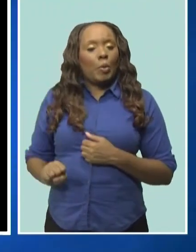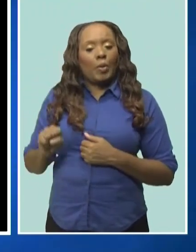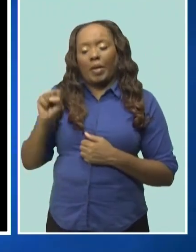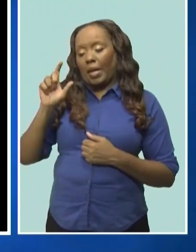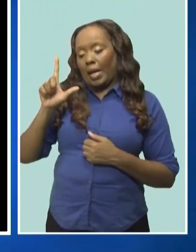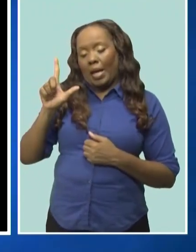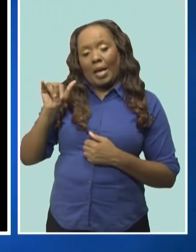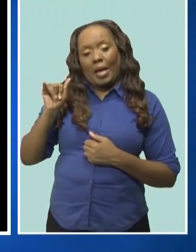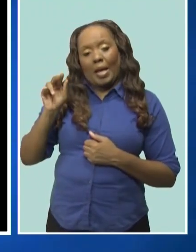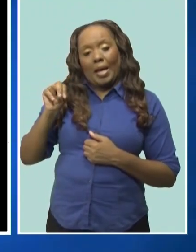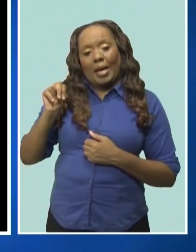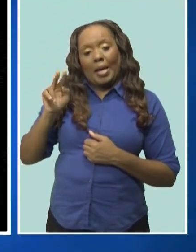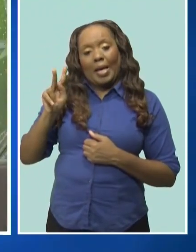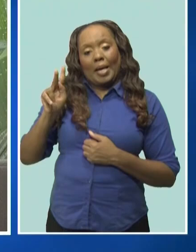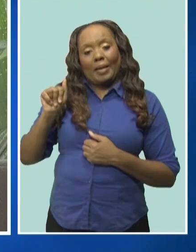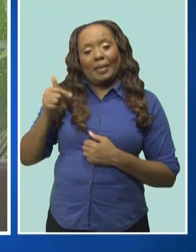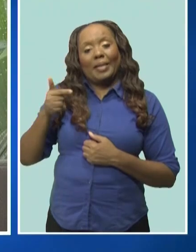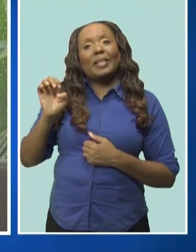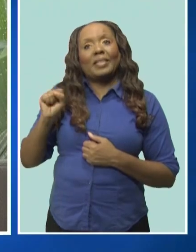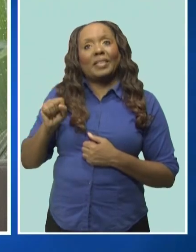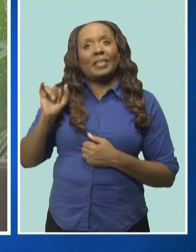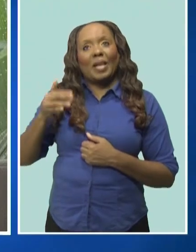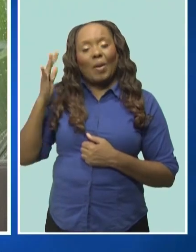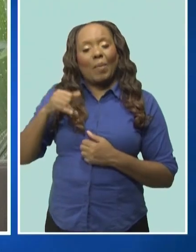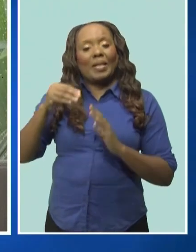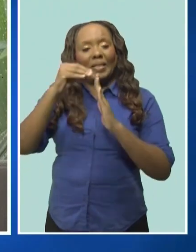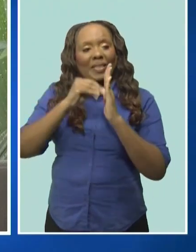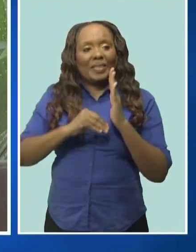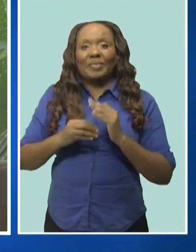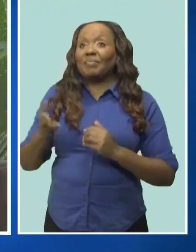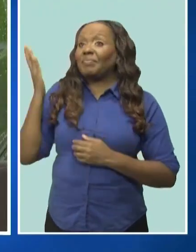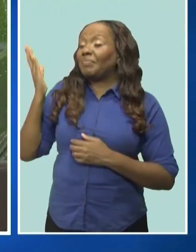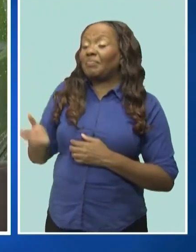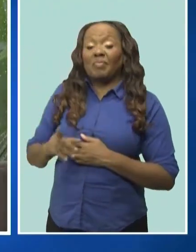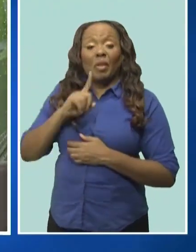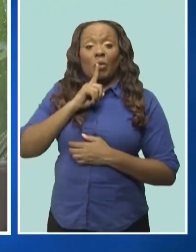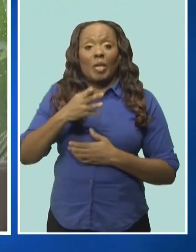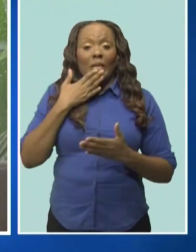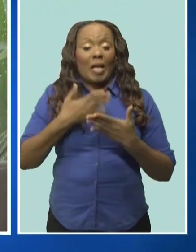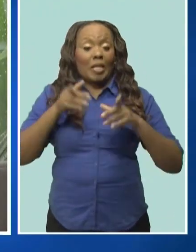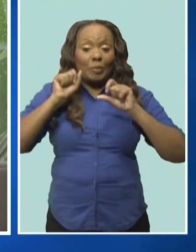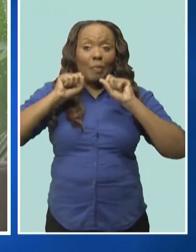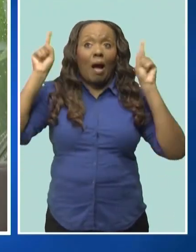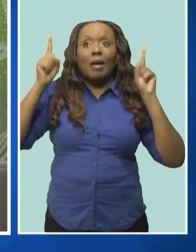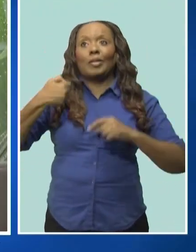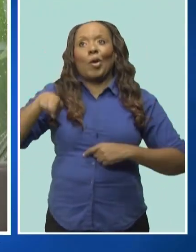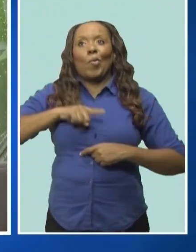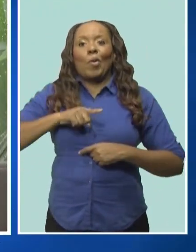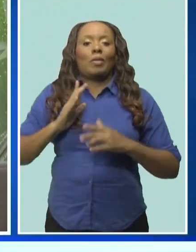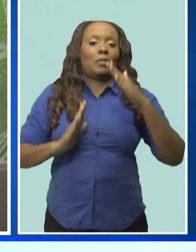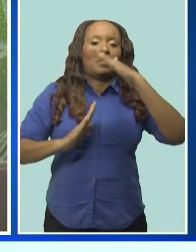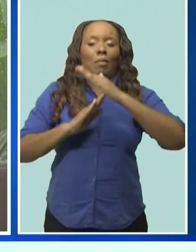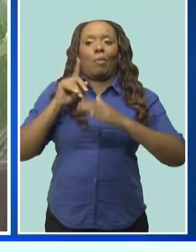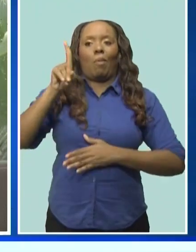recognized. It was a real pleasant surprise to learn that we actually made the top 100